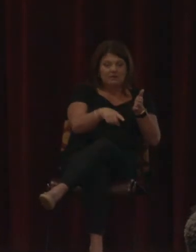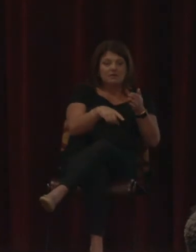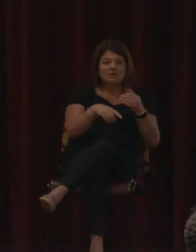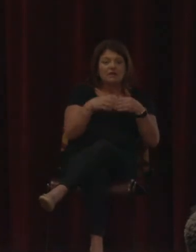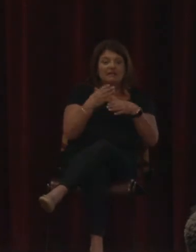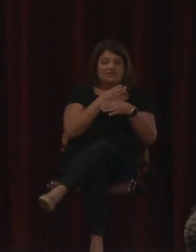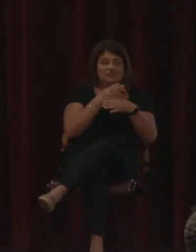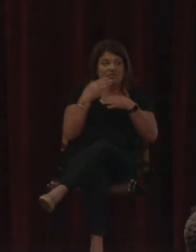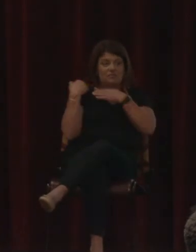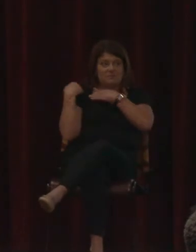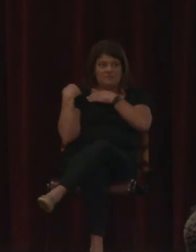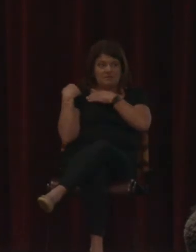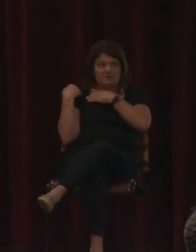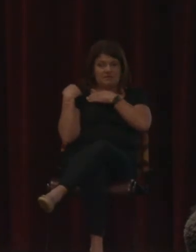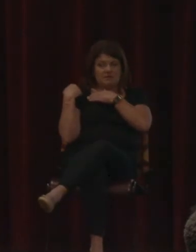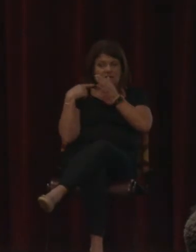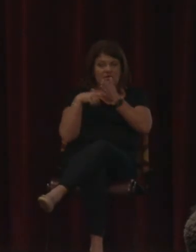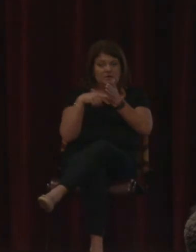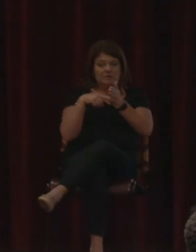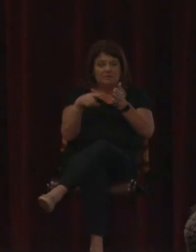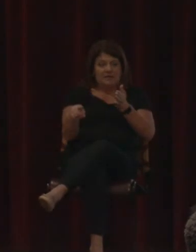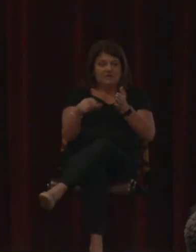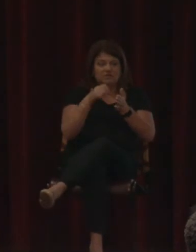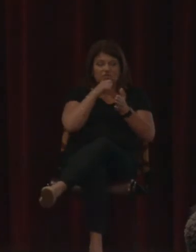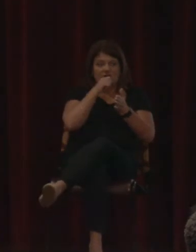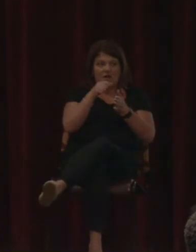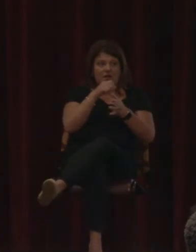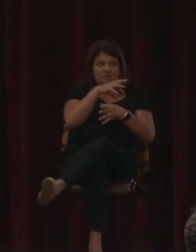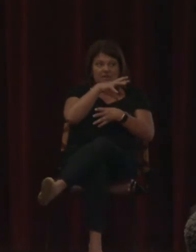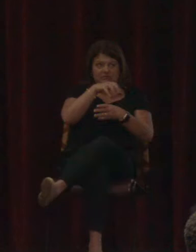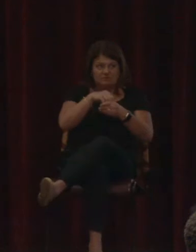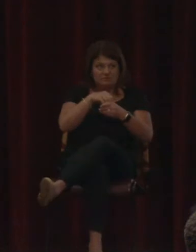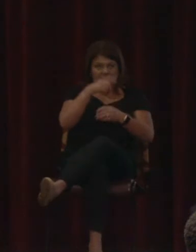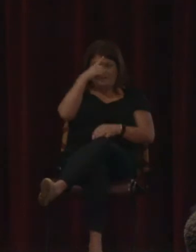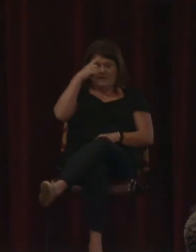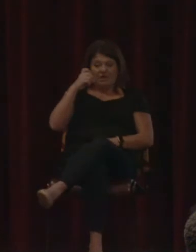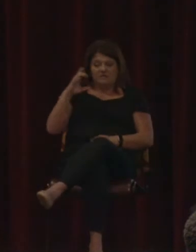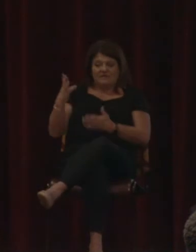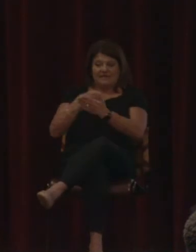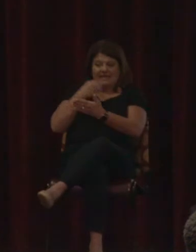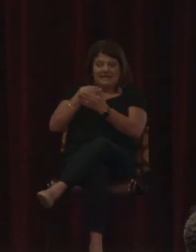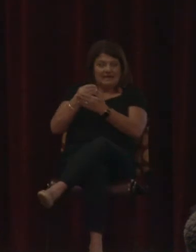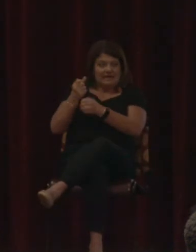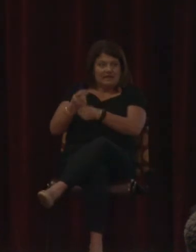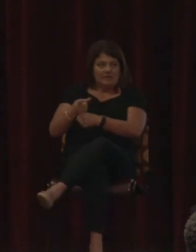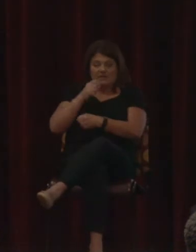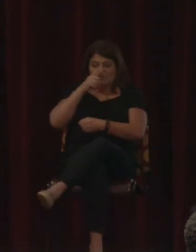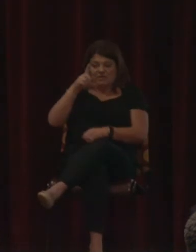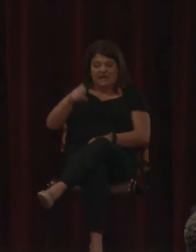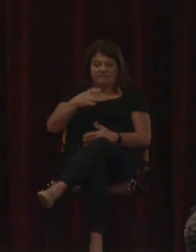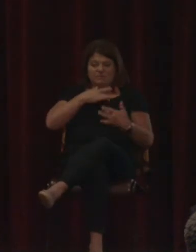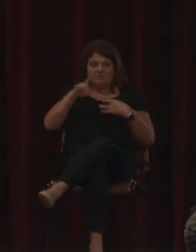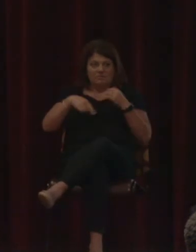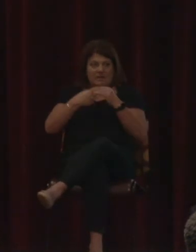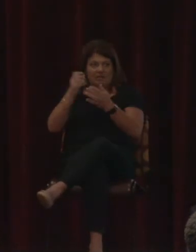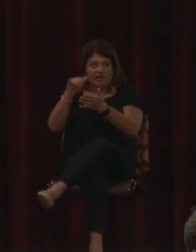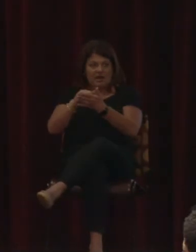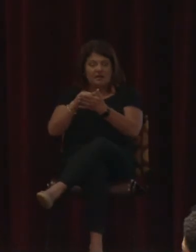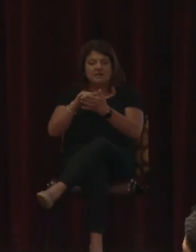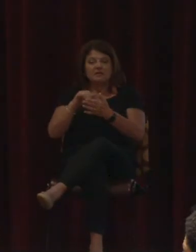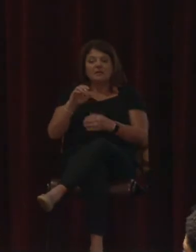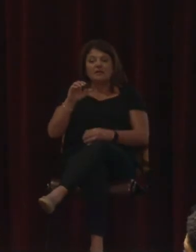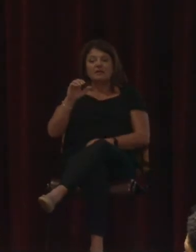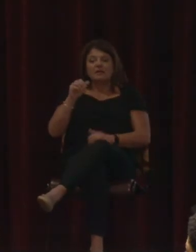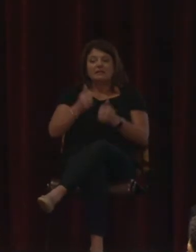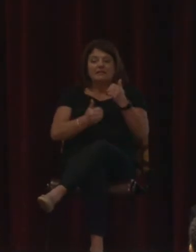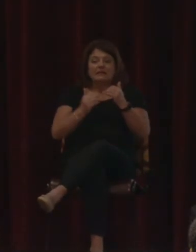shared responsibility payment should not be an issue because of their income, so they shouldn't have to worry about that. And the advanced